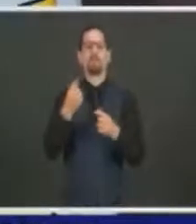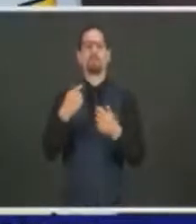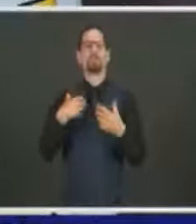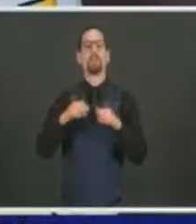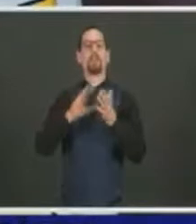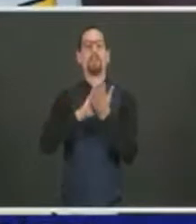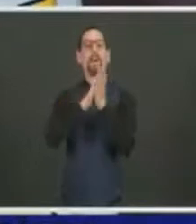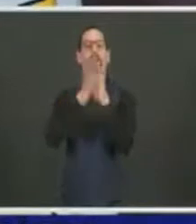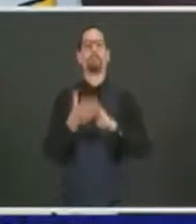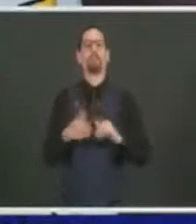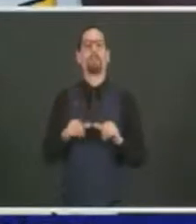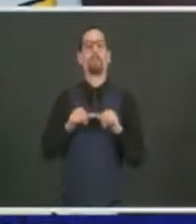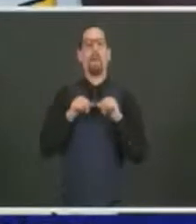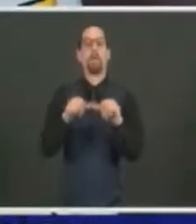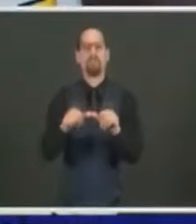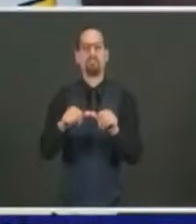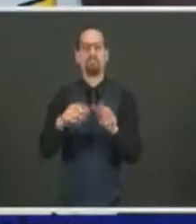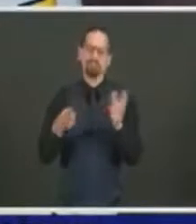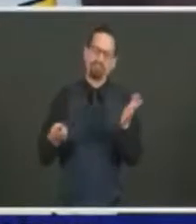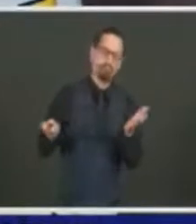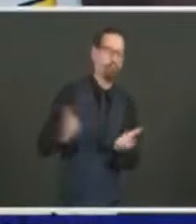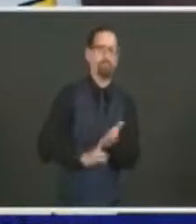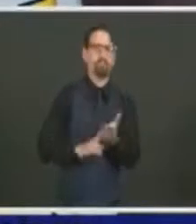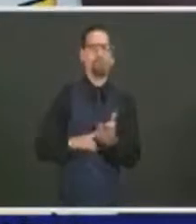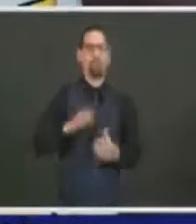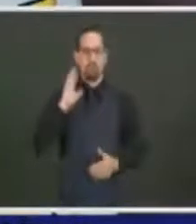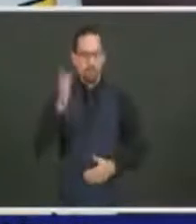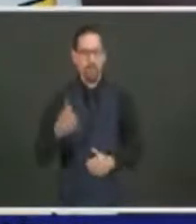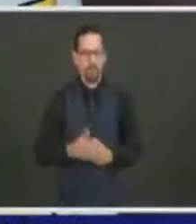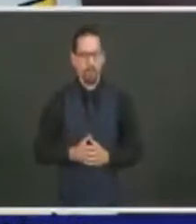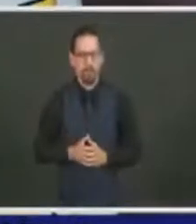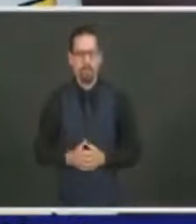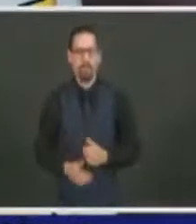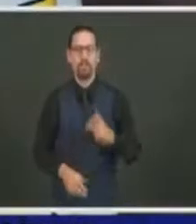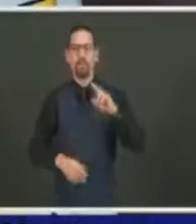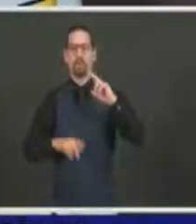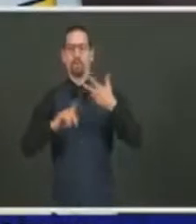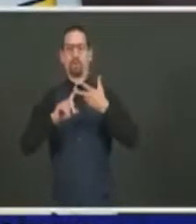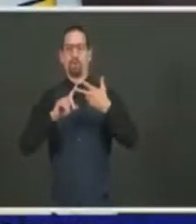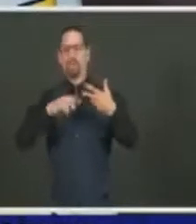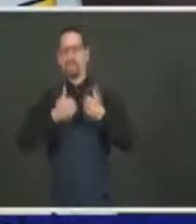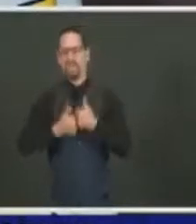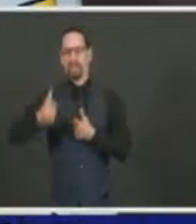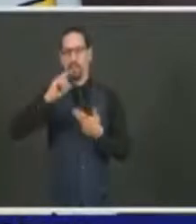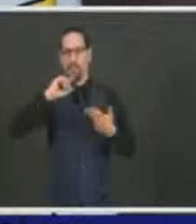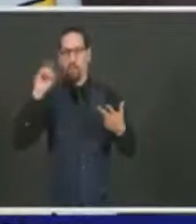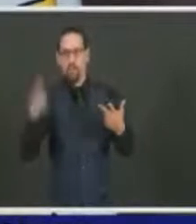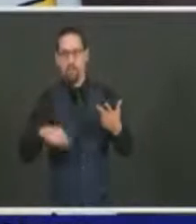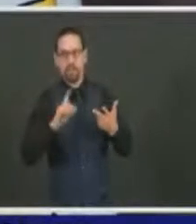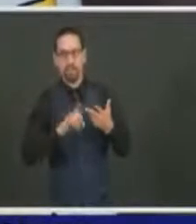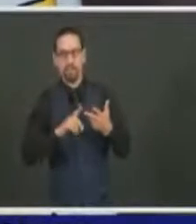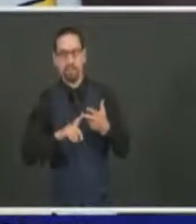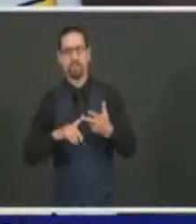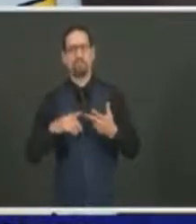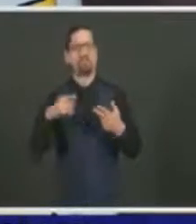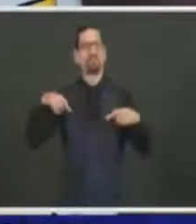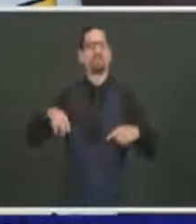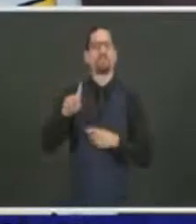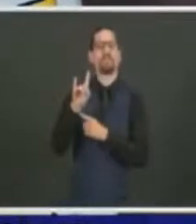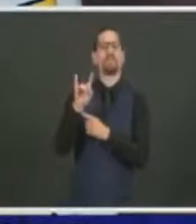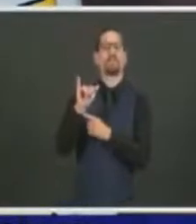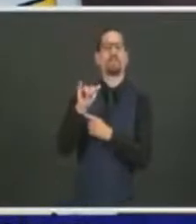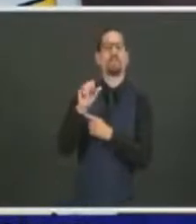The disaster declaration that ensures we have access to all of the necessary federal resources to support our response